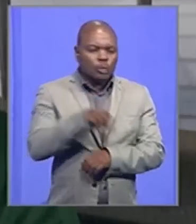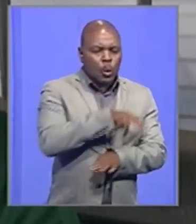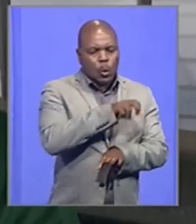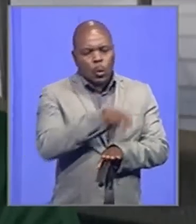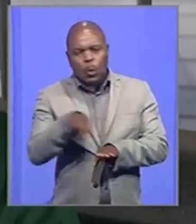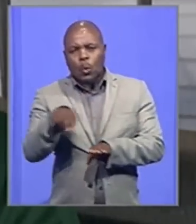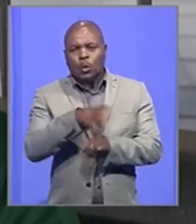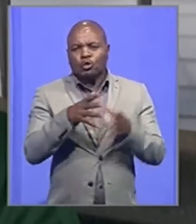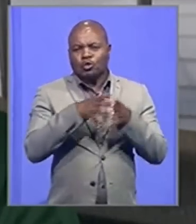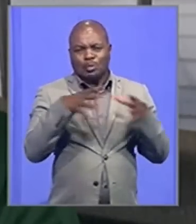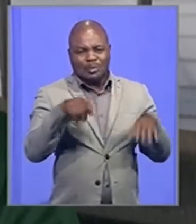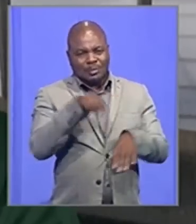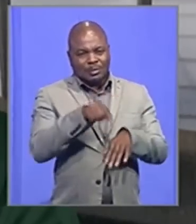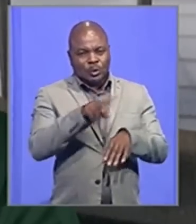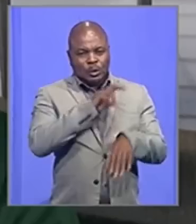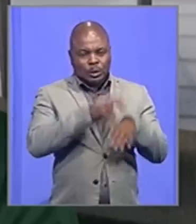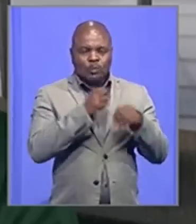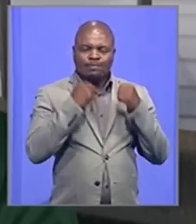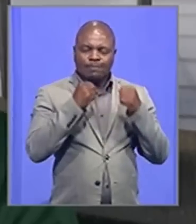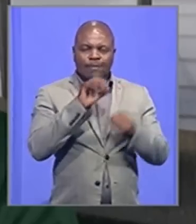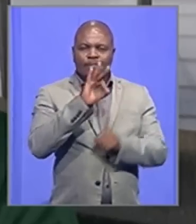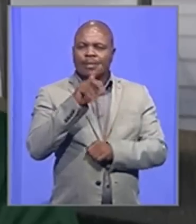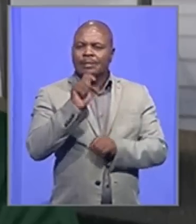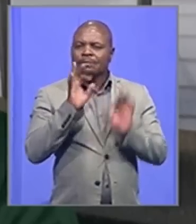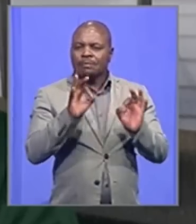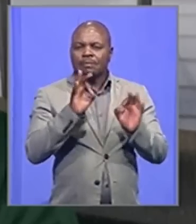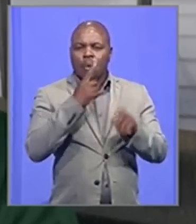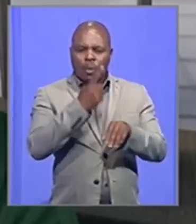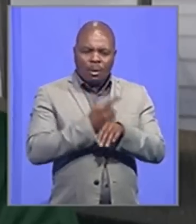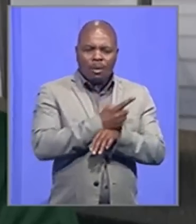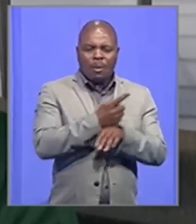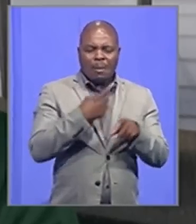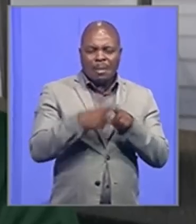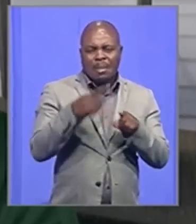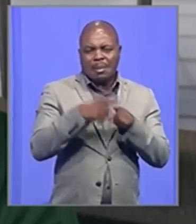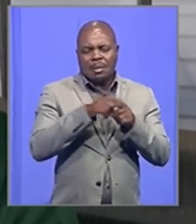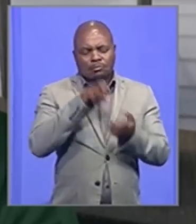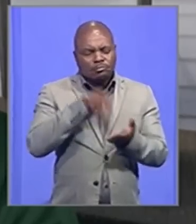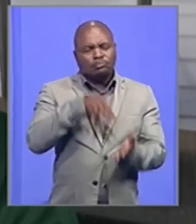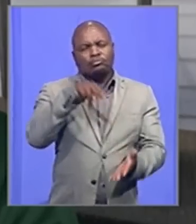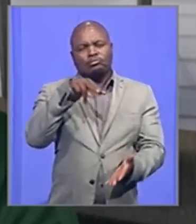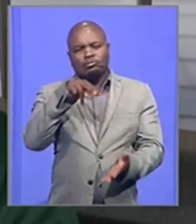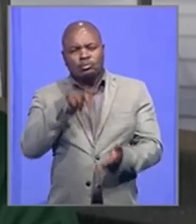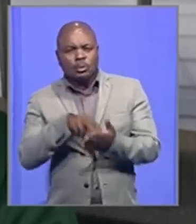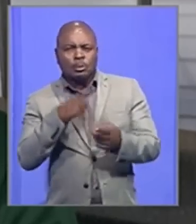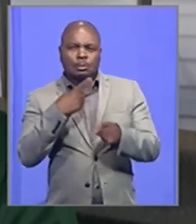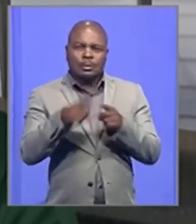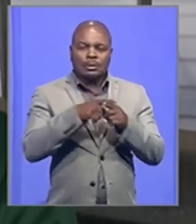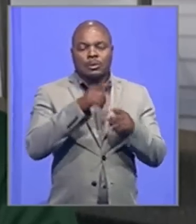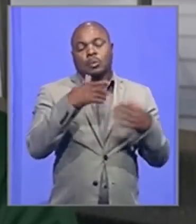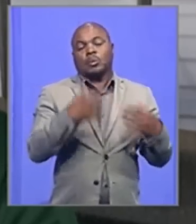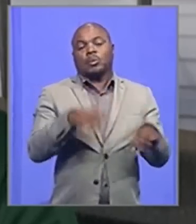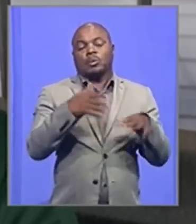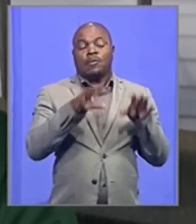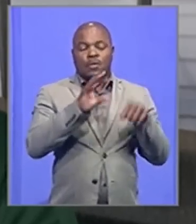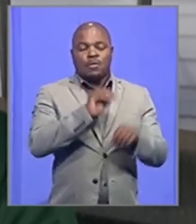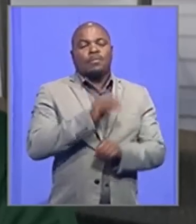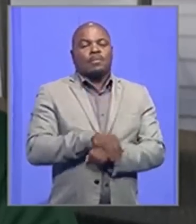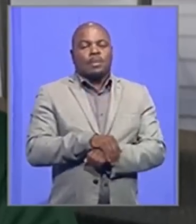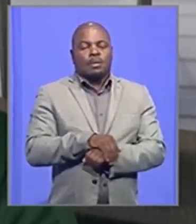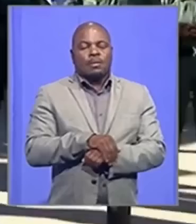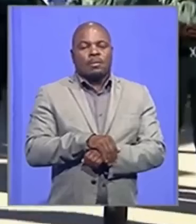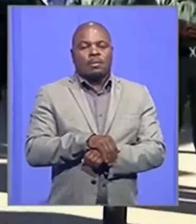court as well. So you need to have the fitness levels. If we think it's an hour and quite intense, jumping around, landing as well. There's a lot of force going through the